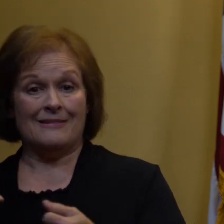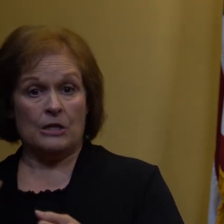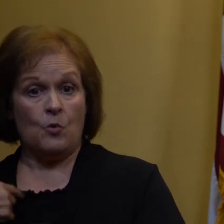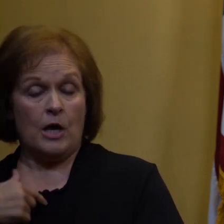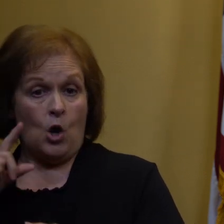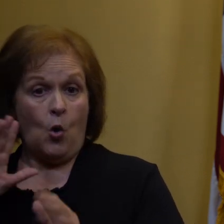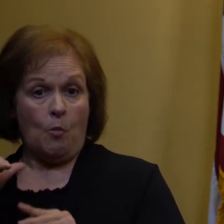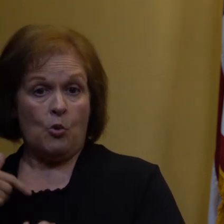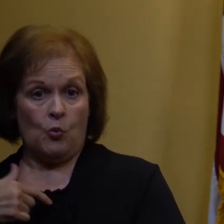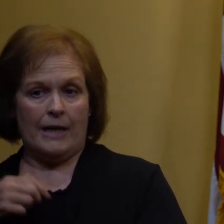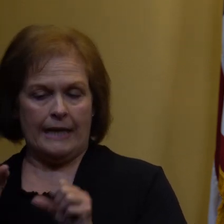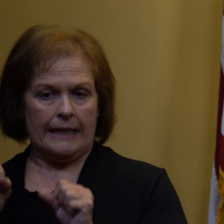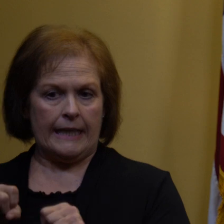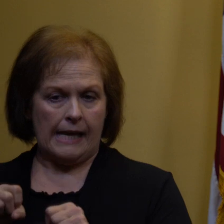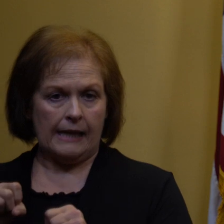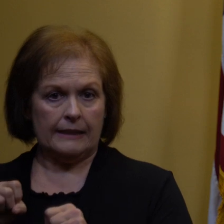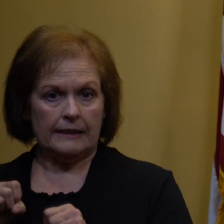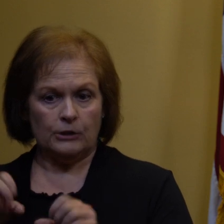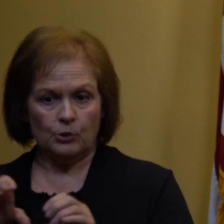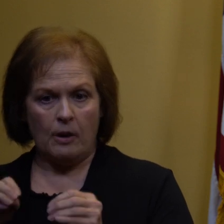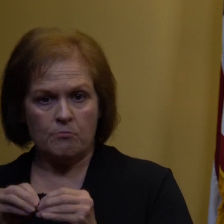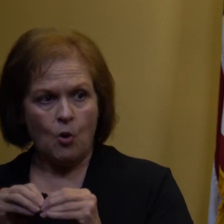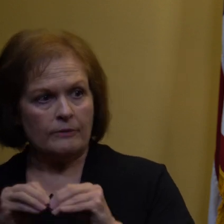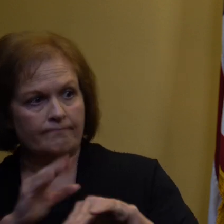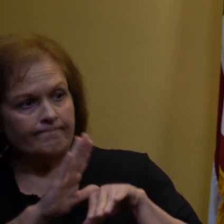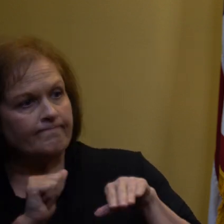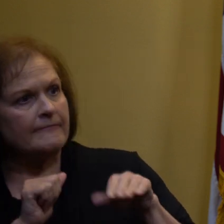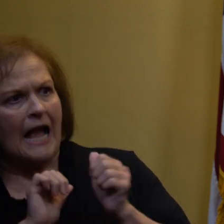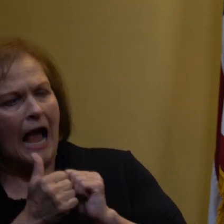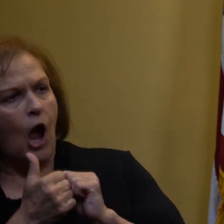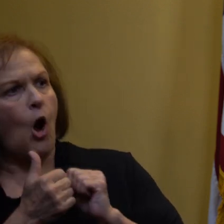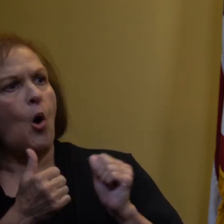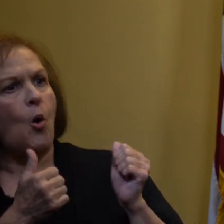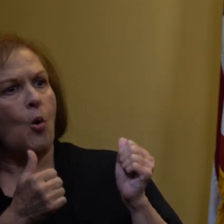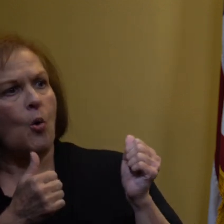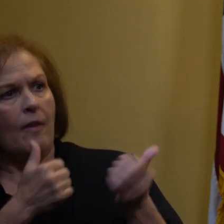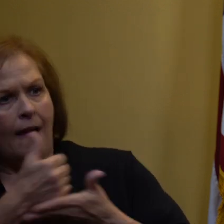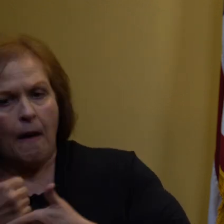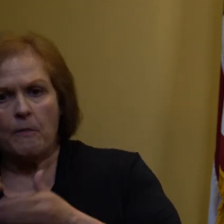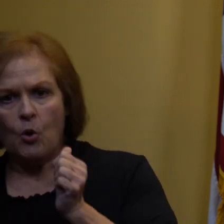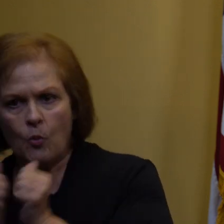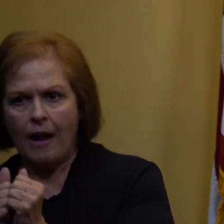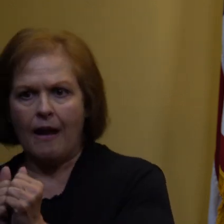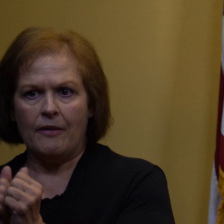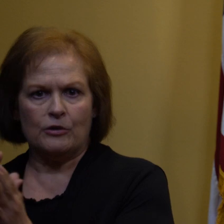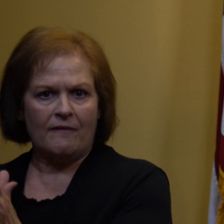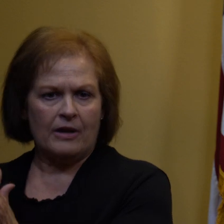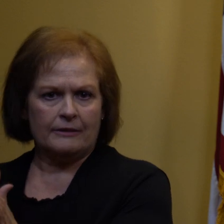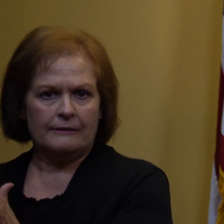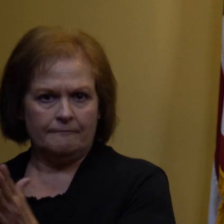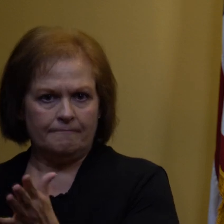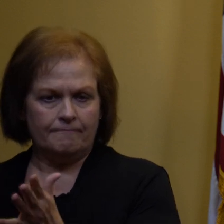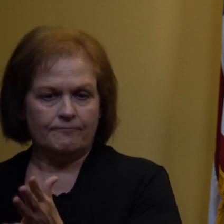to get back, or we can move towards more deployment strategies for traffic patrols. That also speaks to the need to